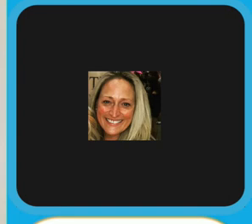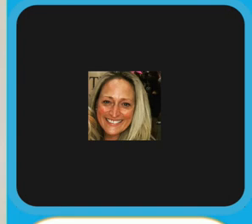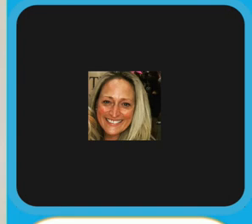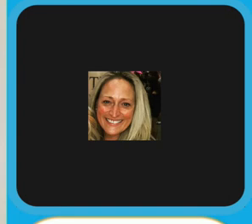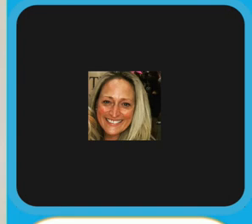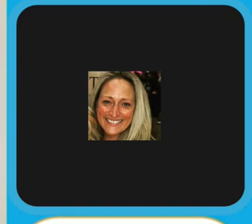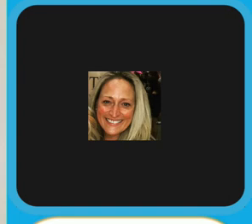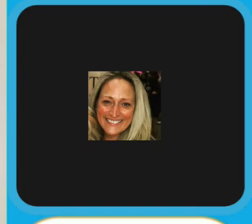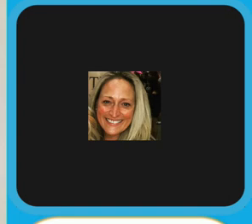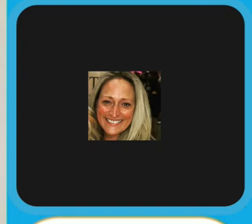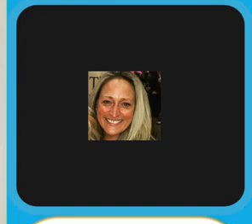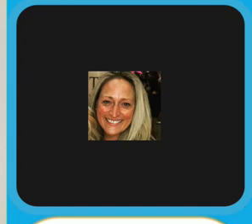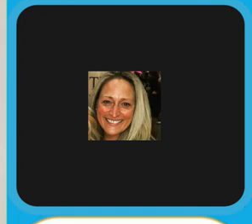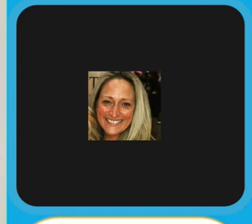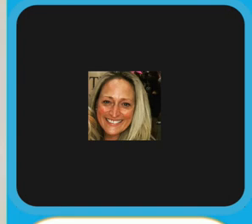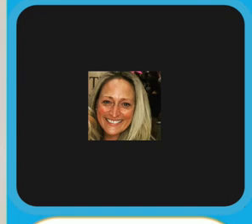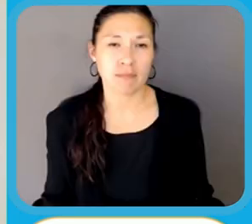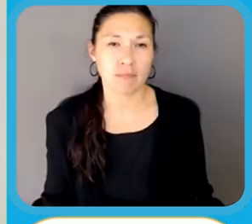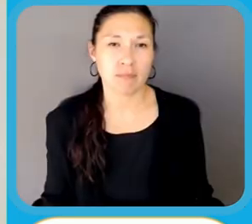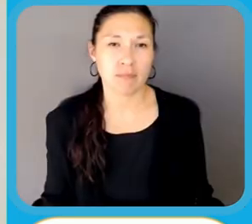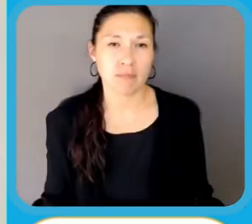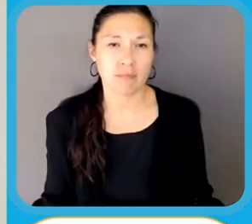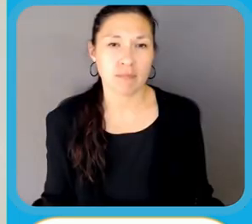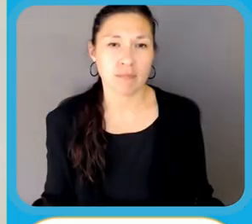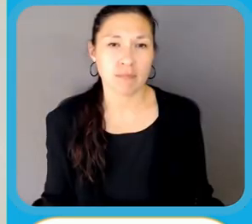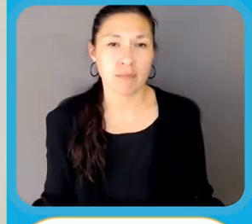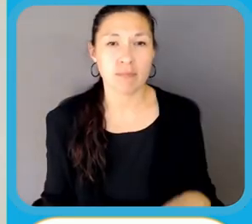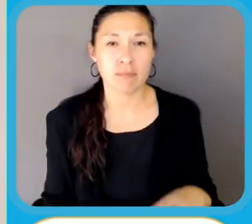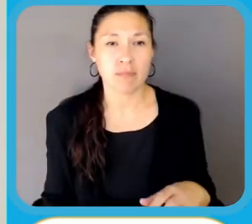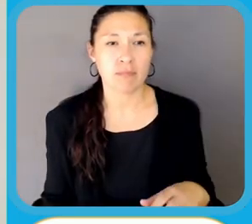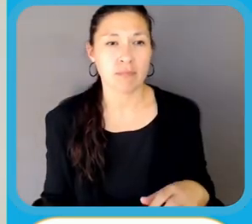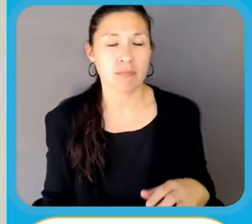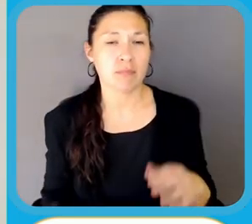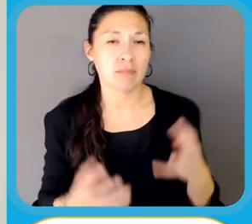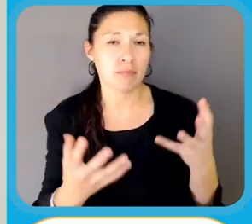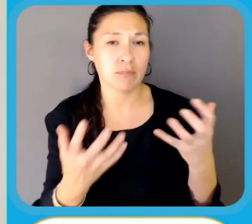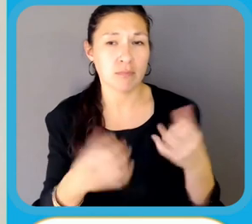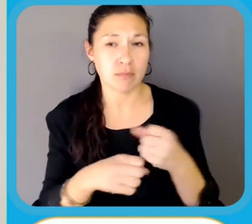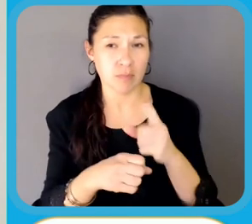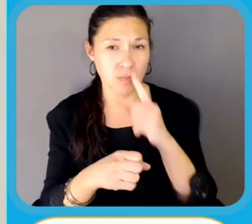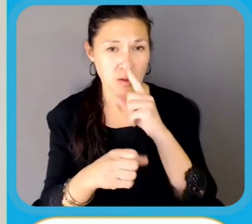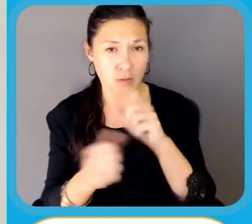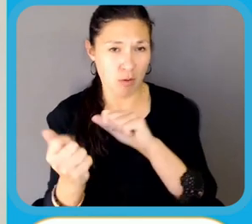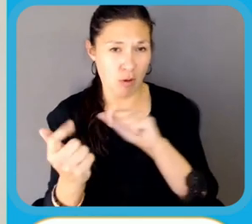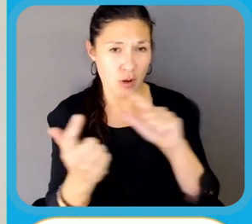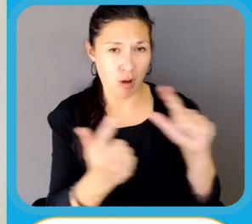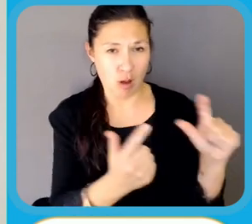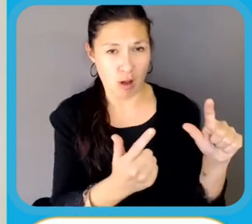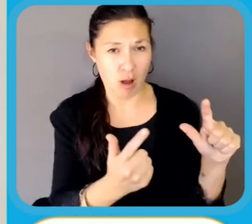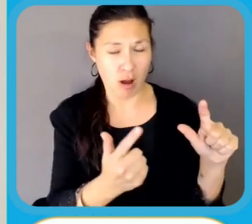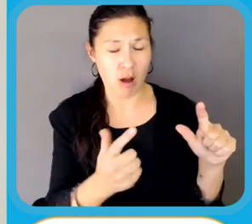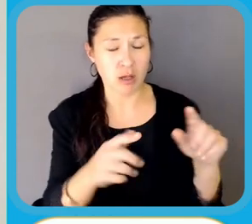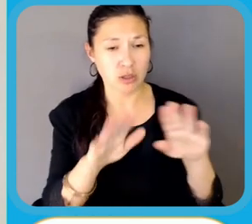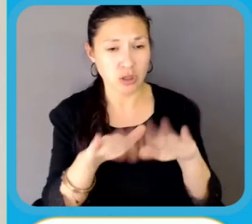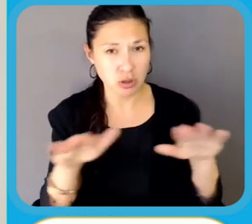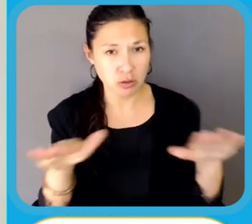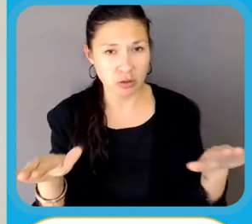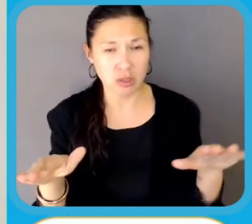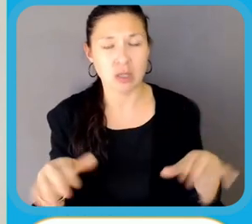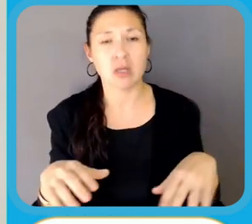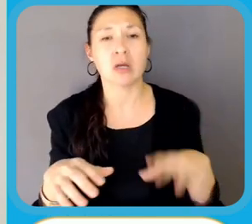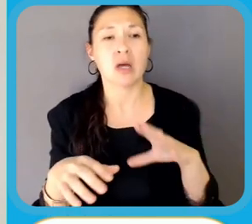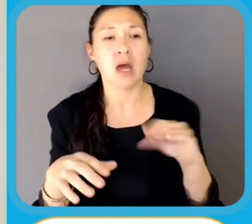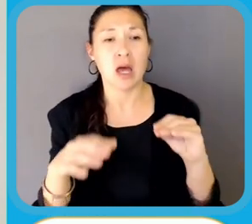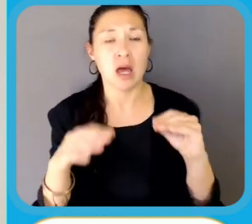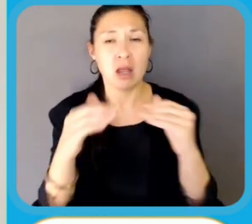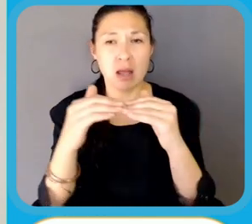equity, quality education for every California child, and new investments in jobs, in housing, and